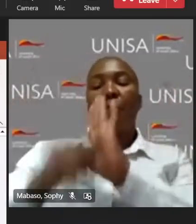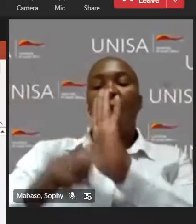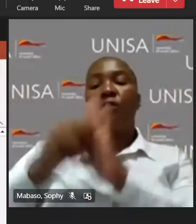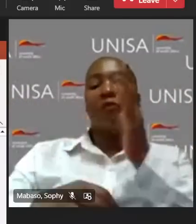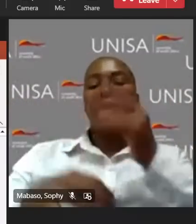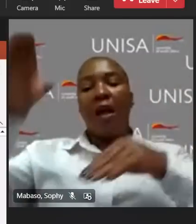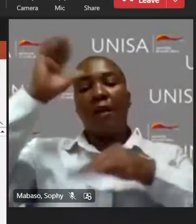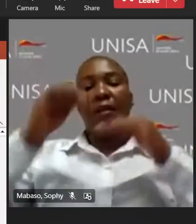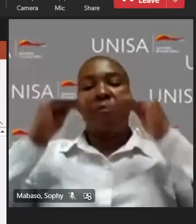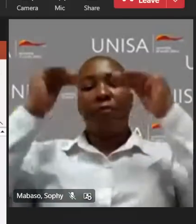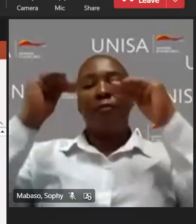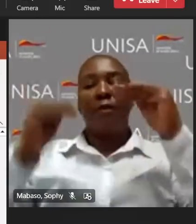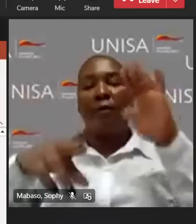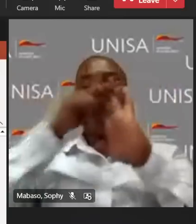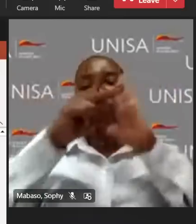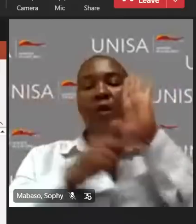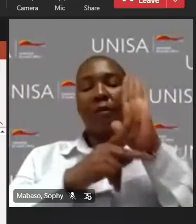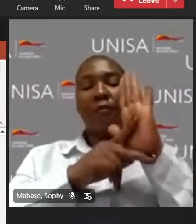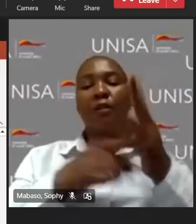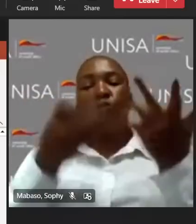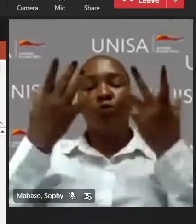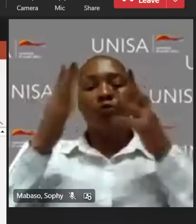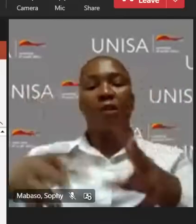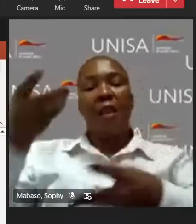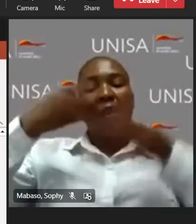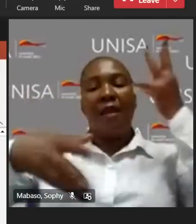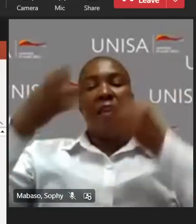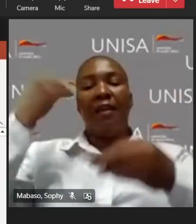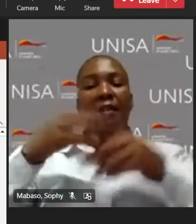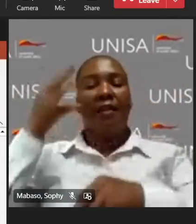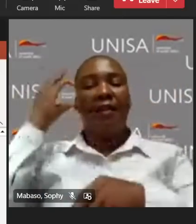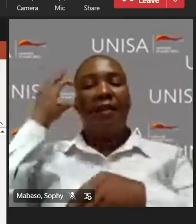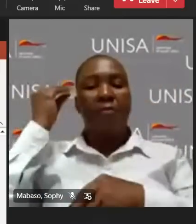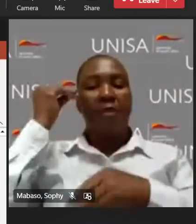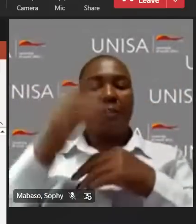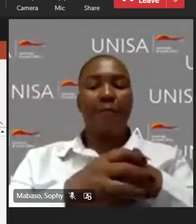academic programs and student learning experiences.